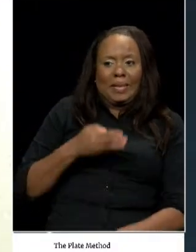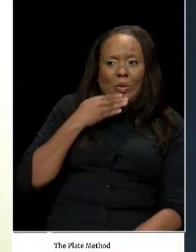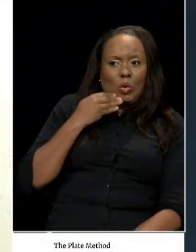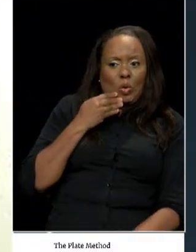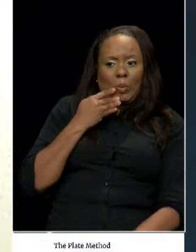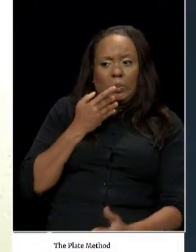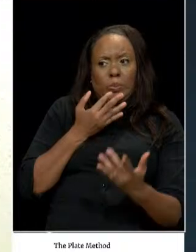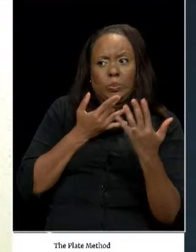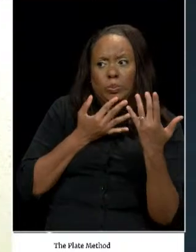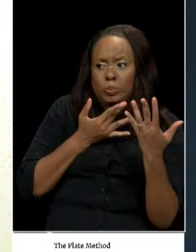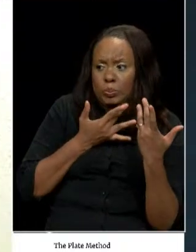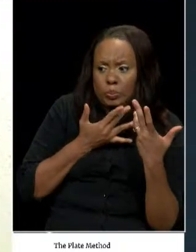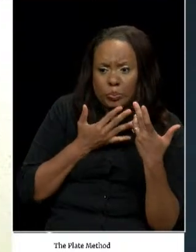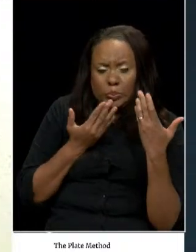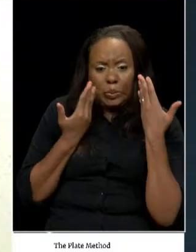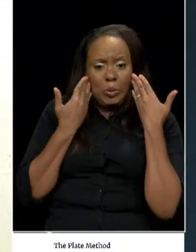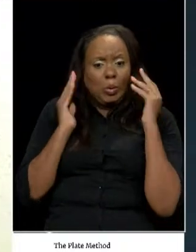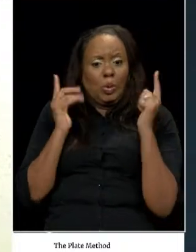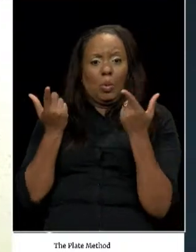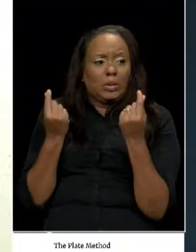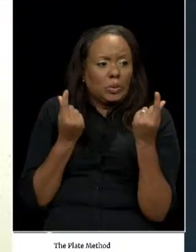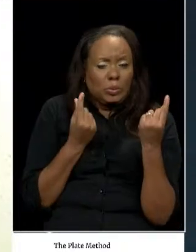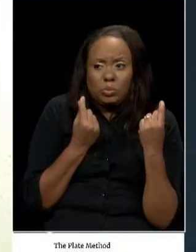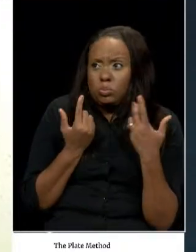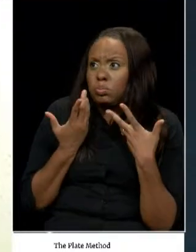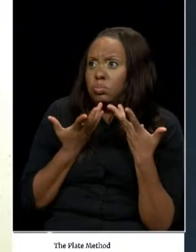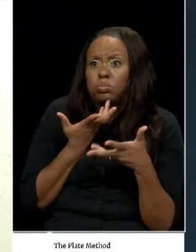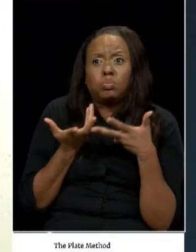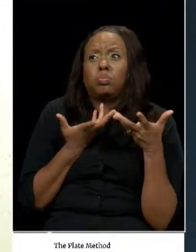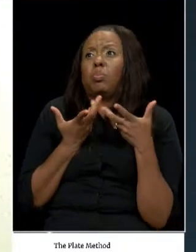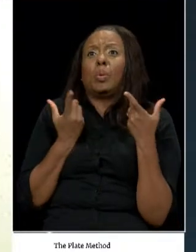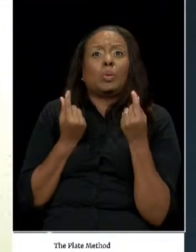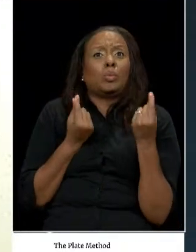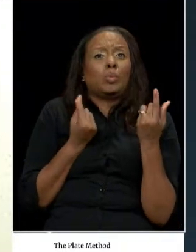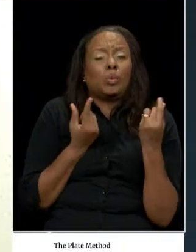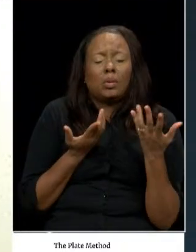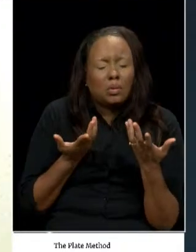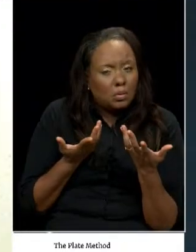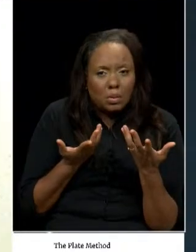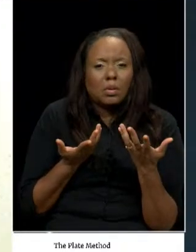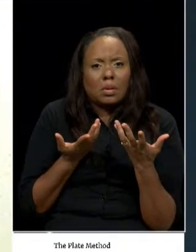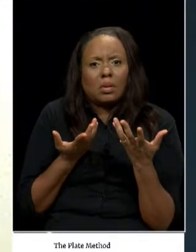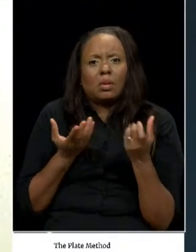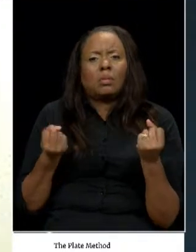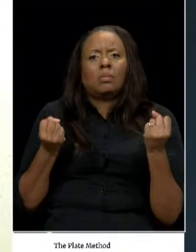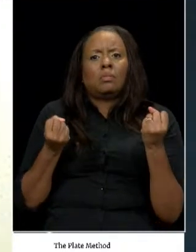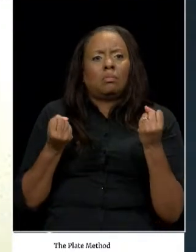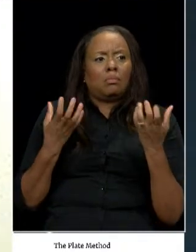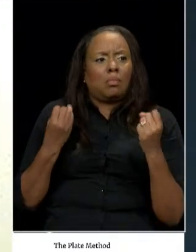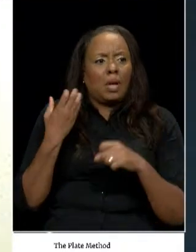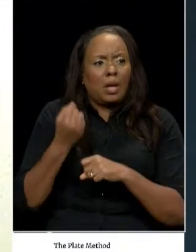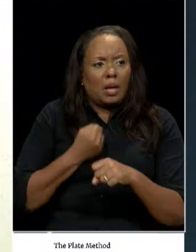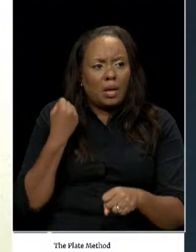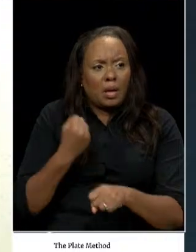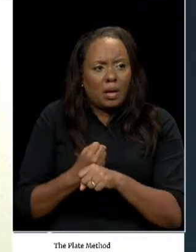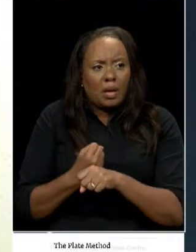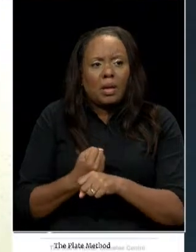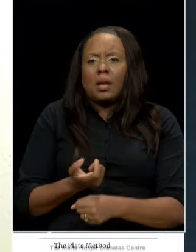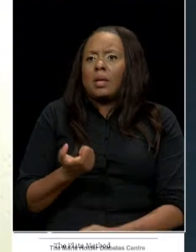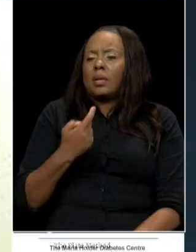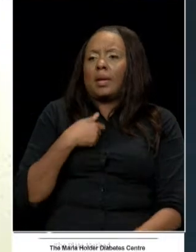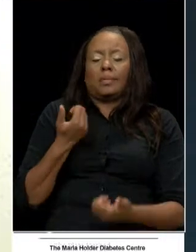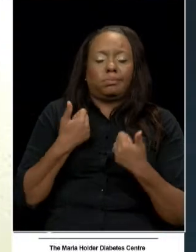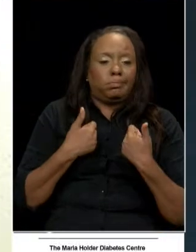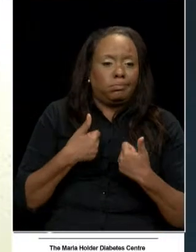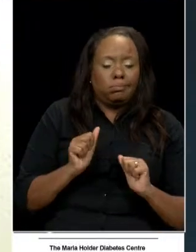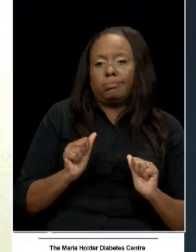is extremely difficult to overcome. Now, I've spent several years in various fora trying